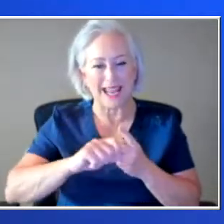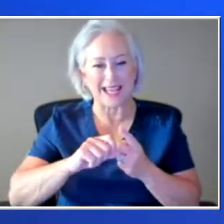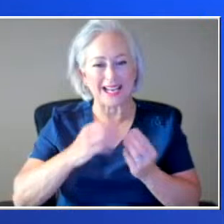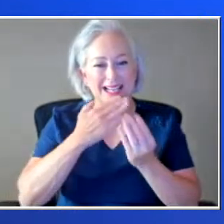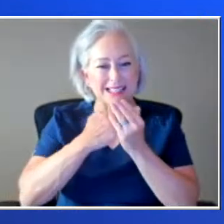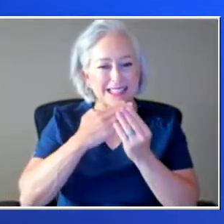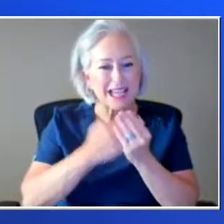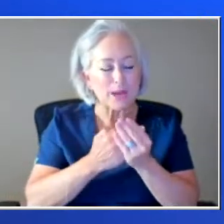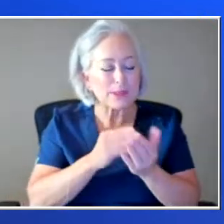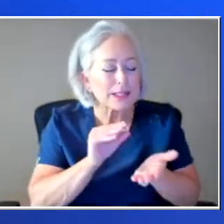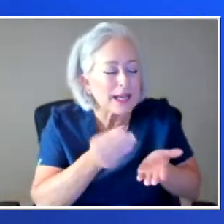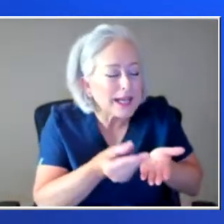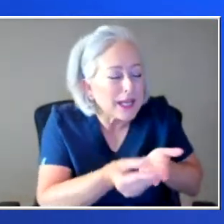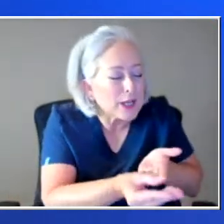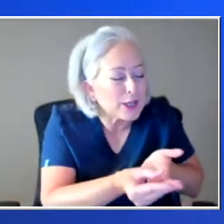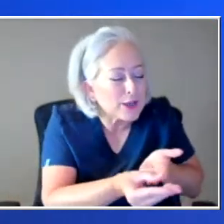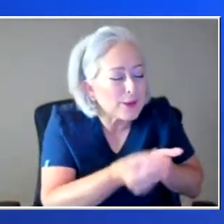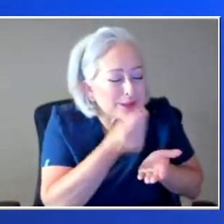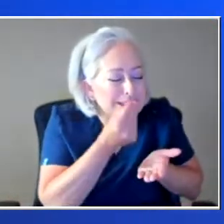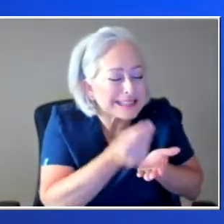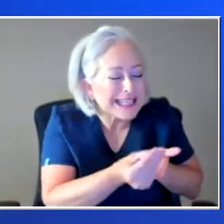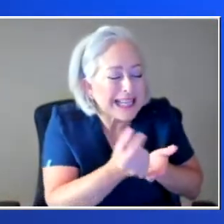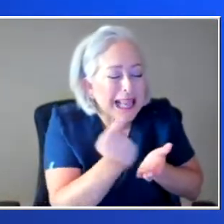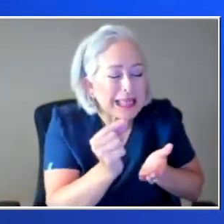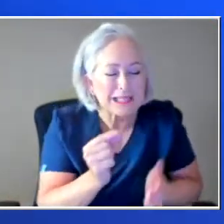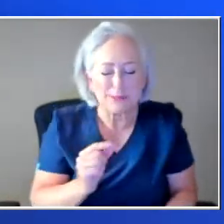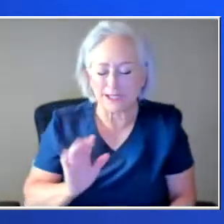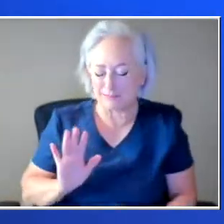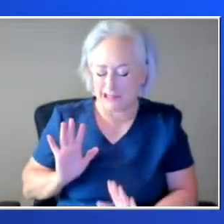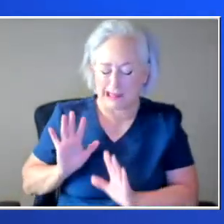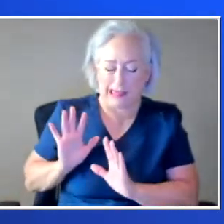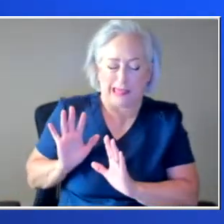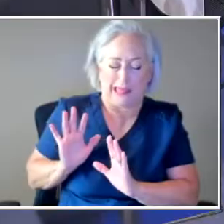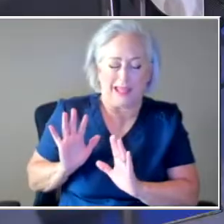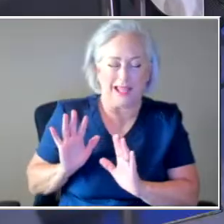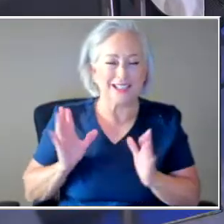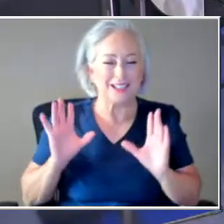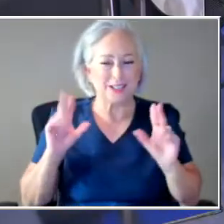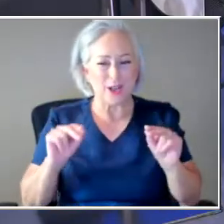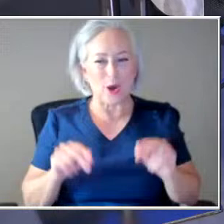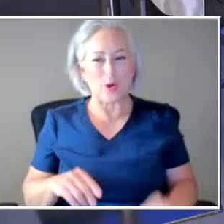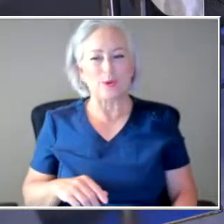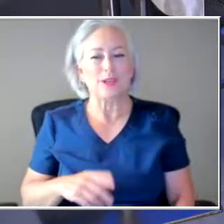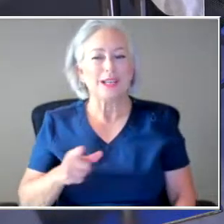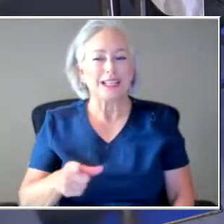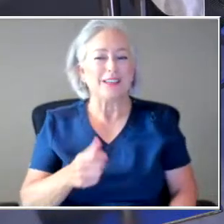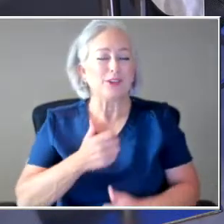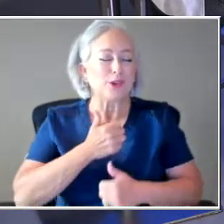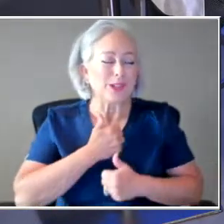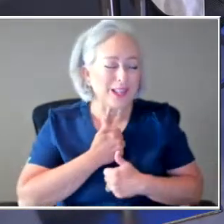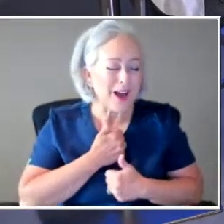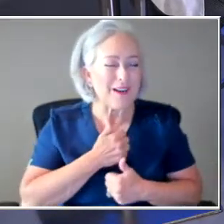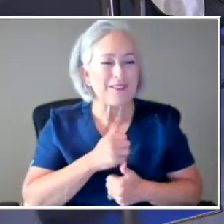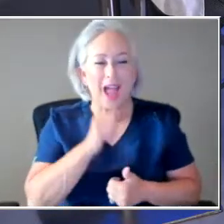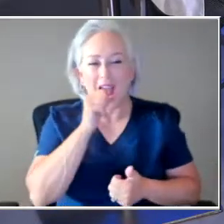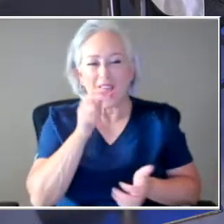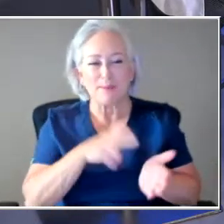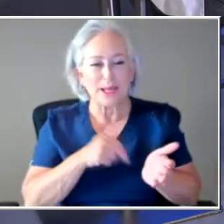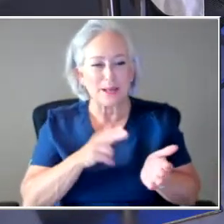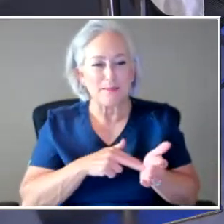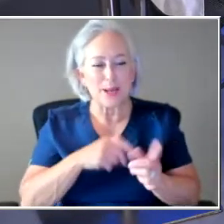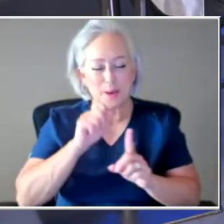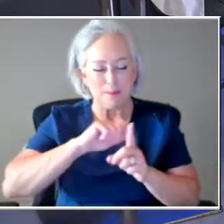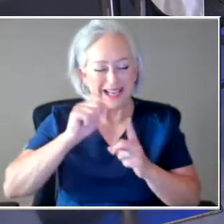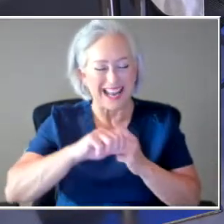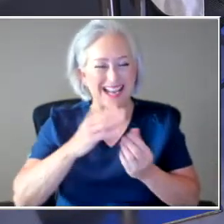bite." Are you kidding me? Yeah, you either love peanut butter and banana sandwiches or you don't. So Right. yeah. So my